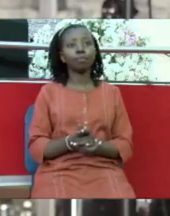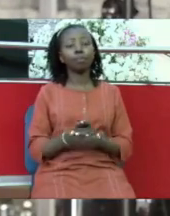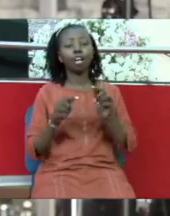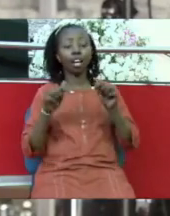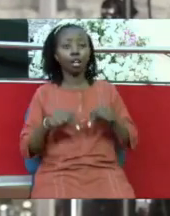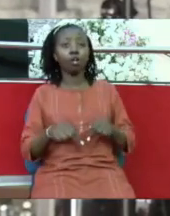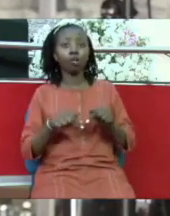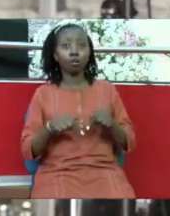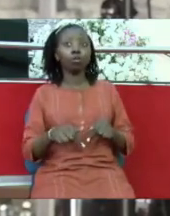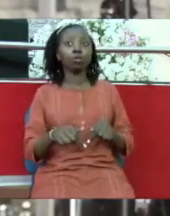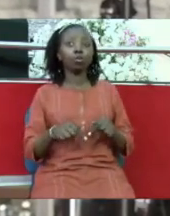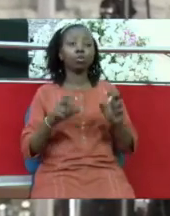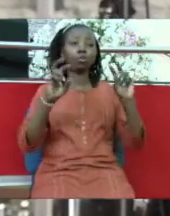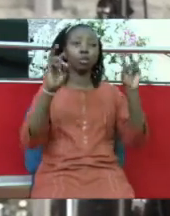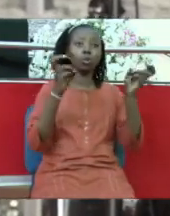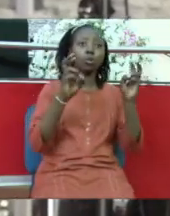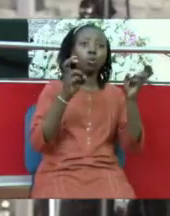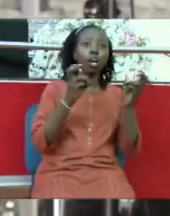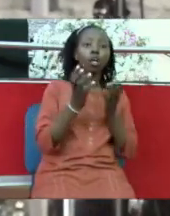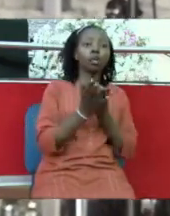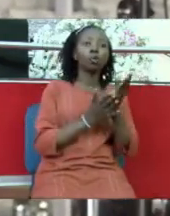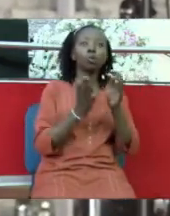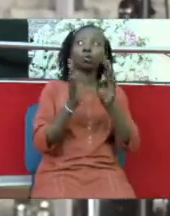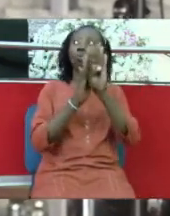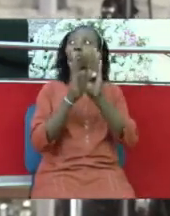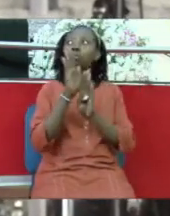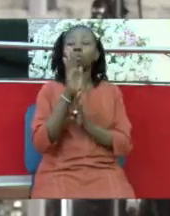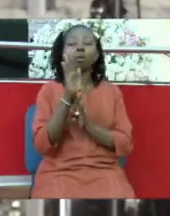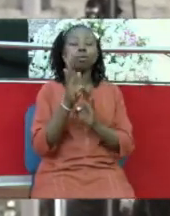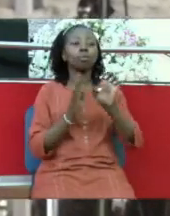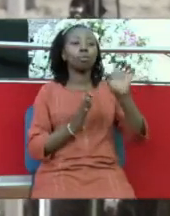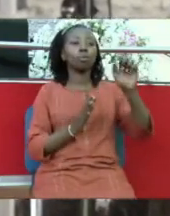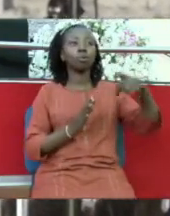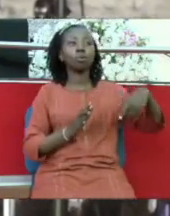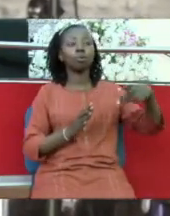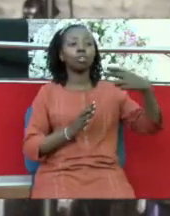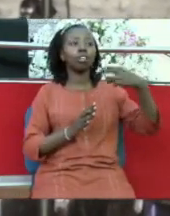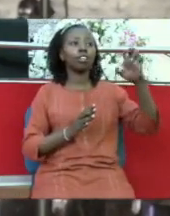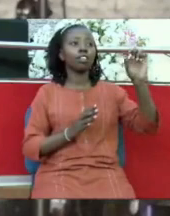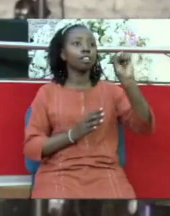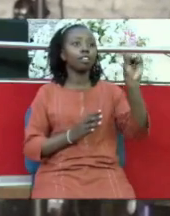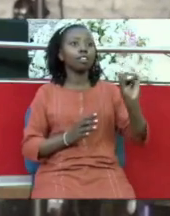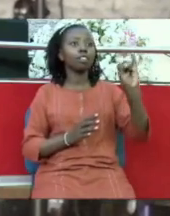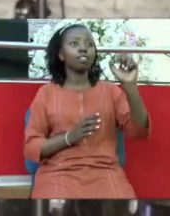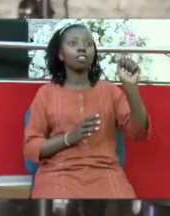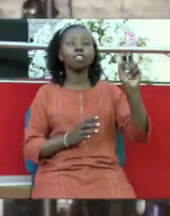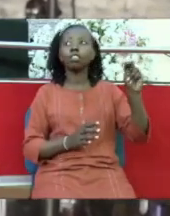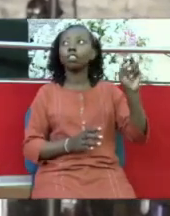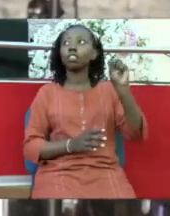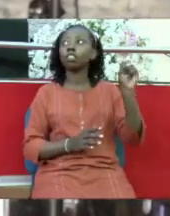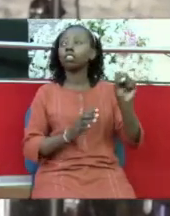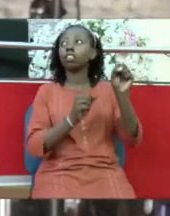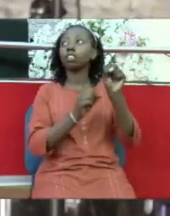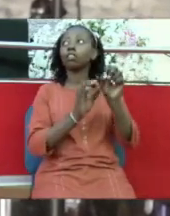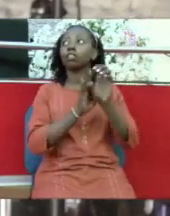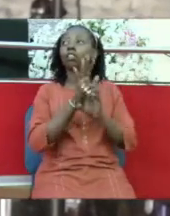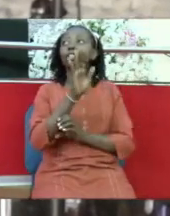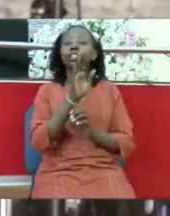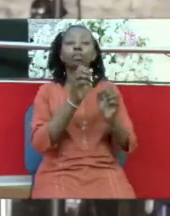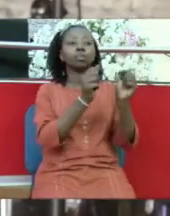Today's our text is taken from Ephesians chapter 10 verse 18. Leo somo letu ni toka Efeso 10 sura